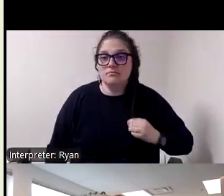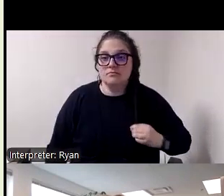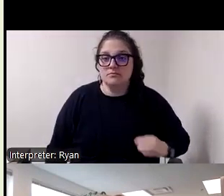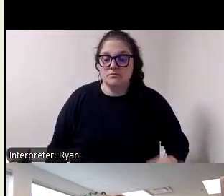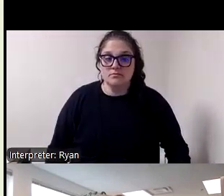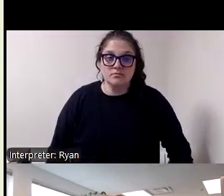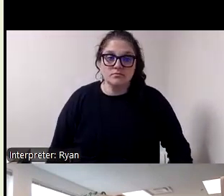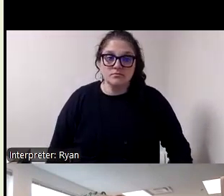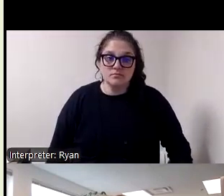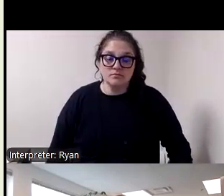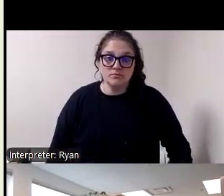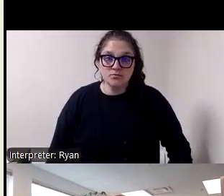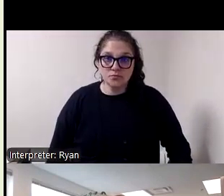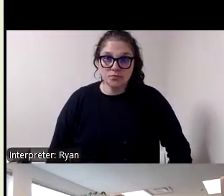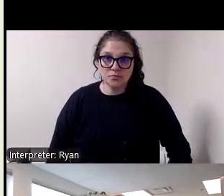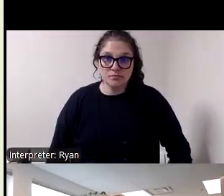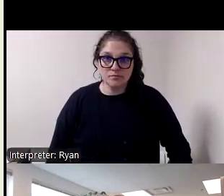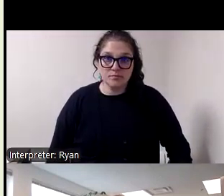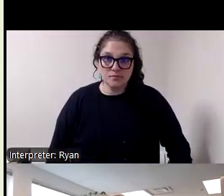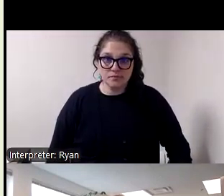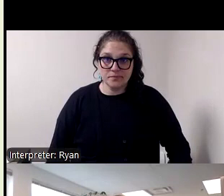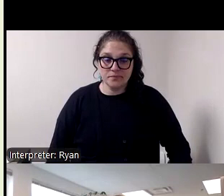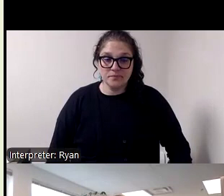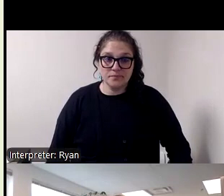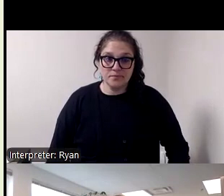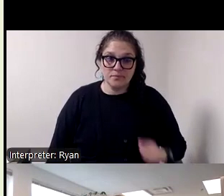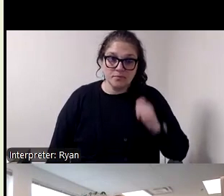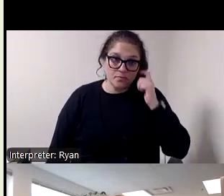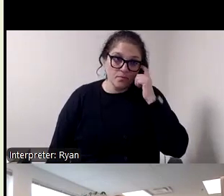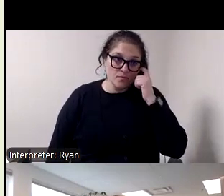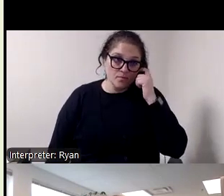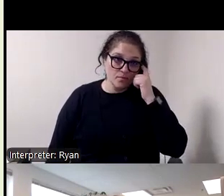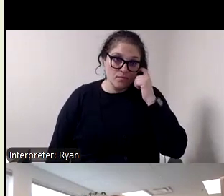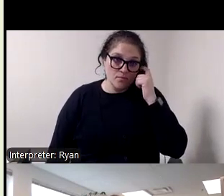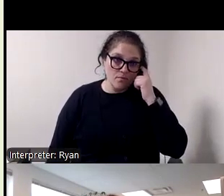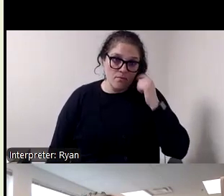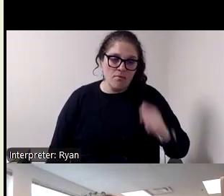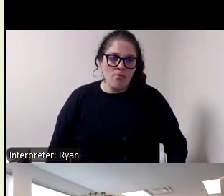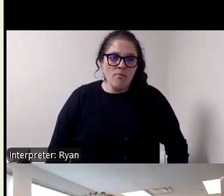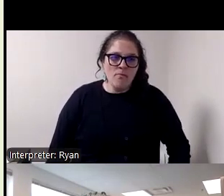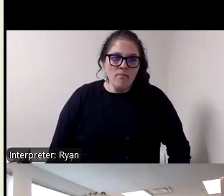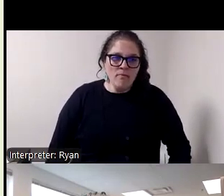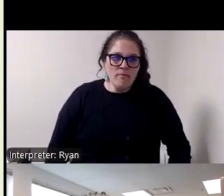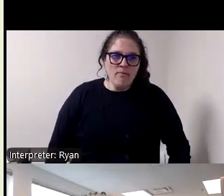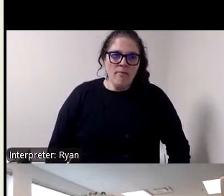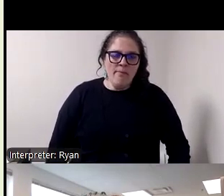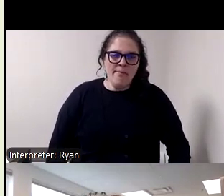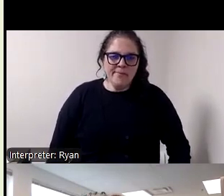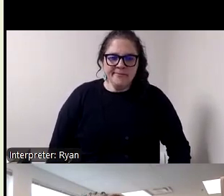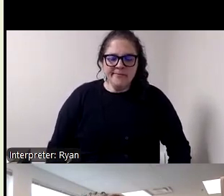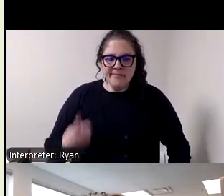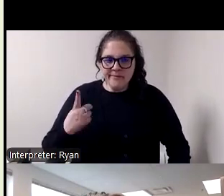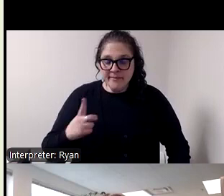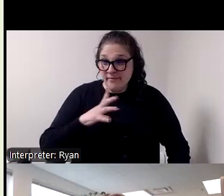Perfect. So one really cool thing about